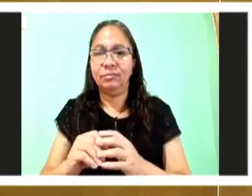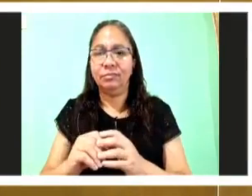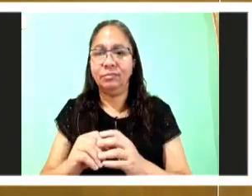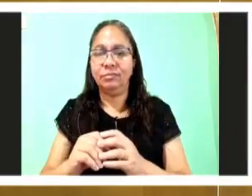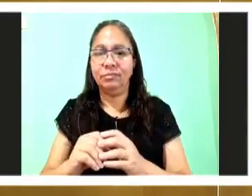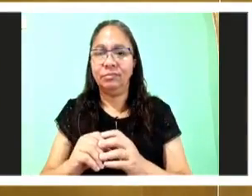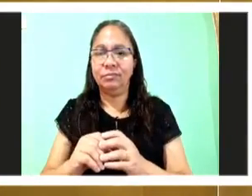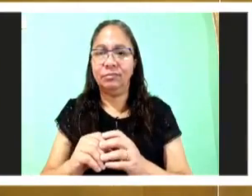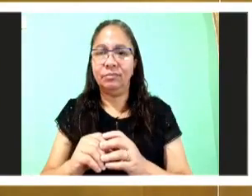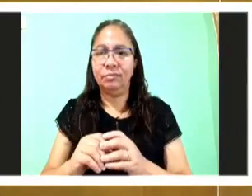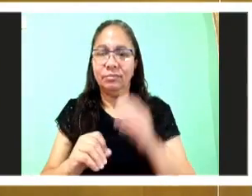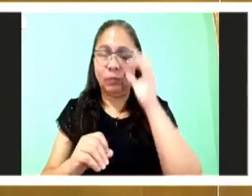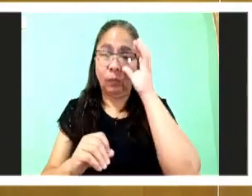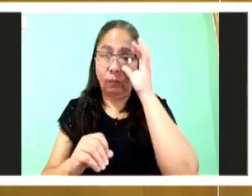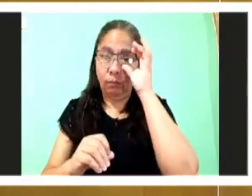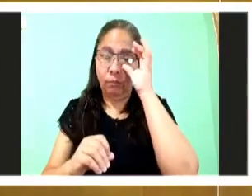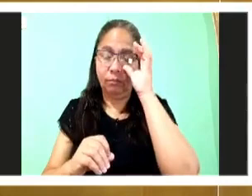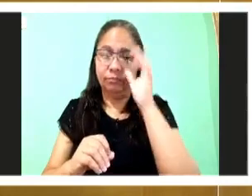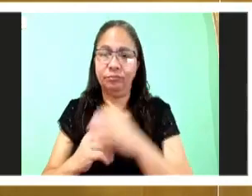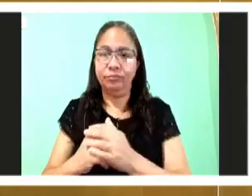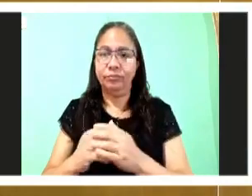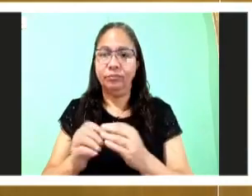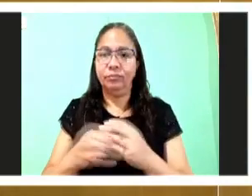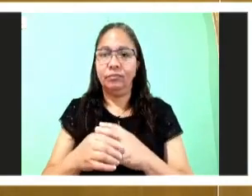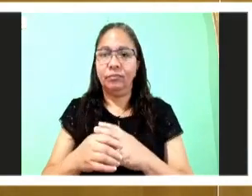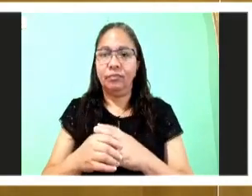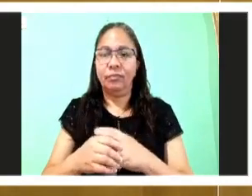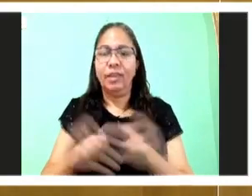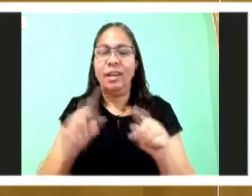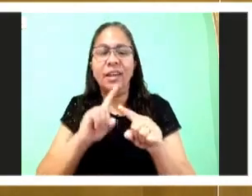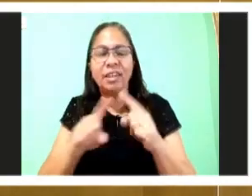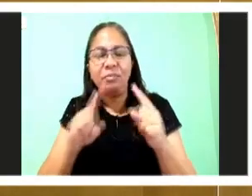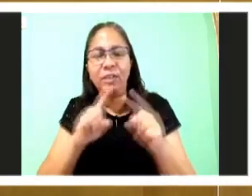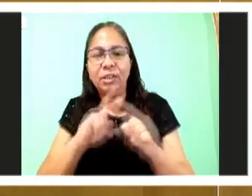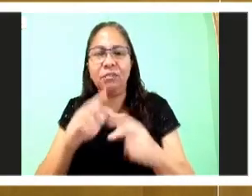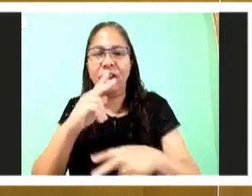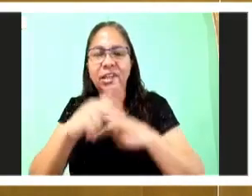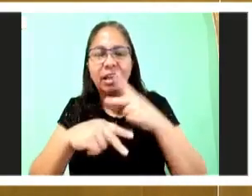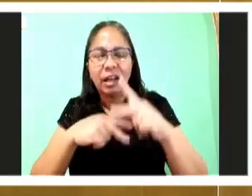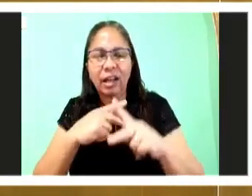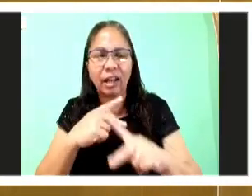There's a difference in kind here that the text is pushing us to.